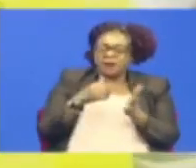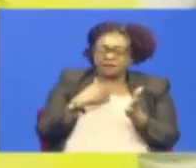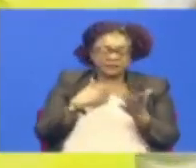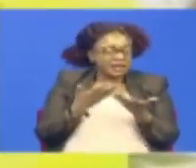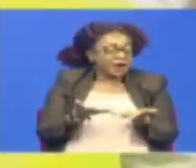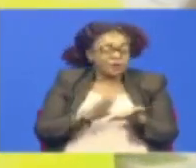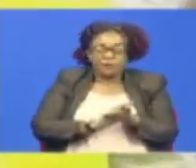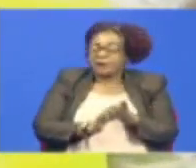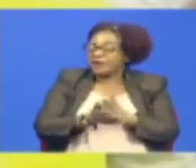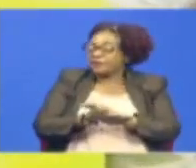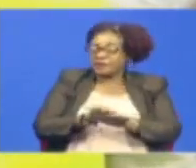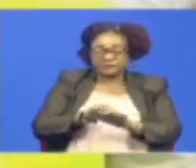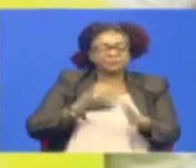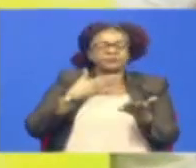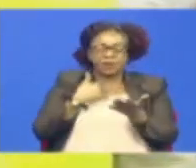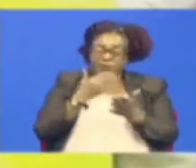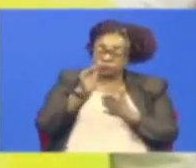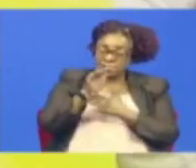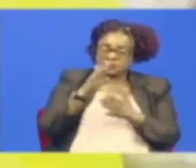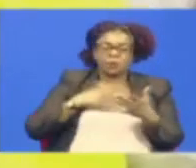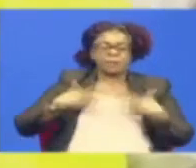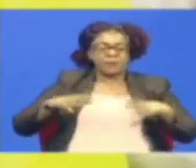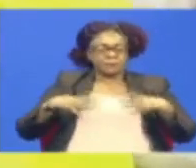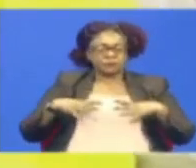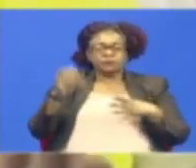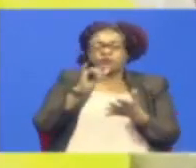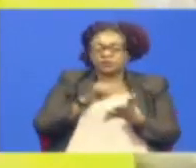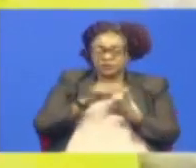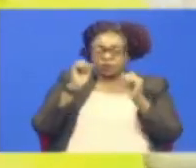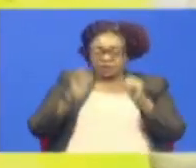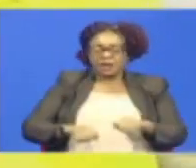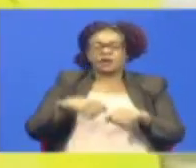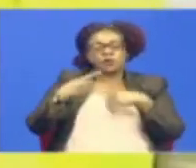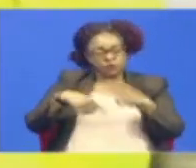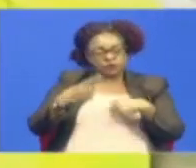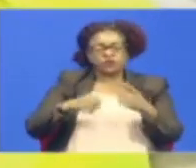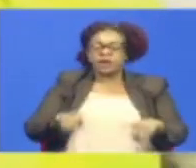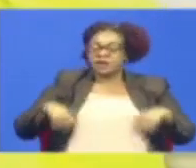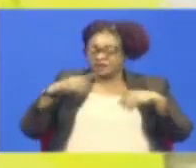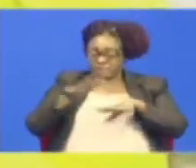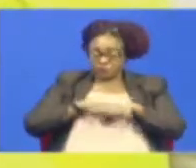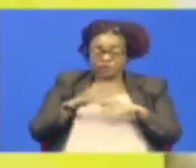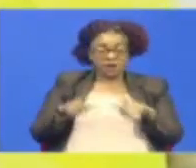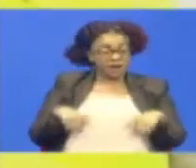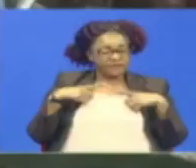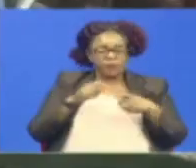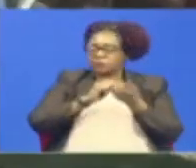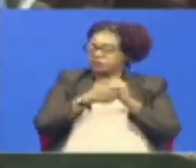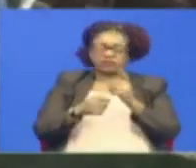hakuna. Sasa ningependa kusahuri watu wetu, ili tukae kwa katika maisha ambayo tukunayo, sasa tusibadilishe hii